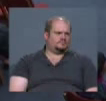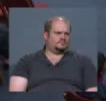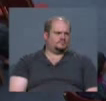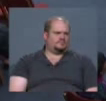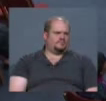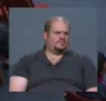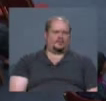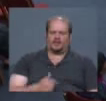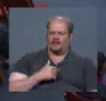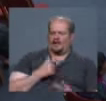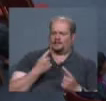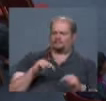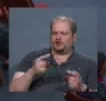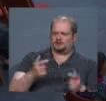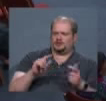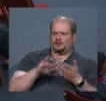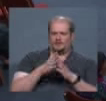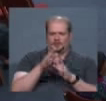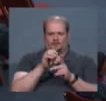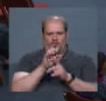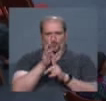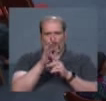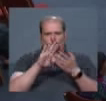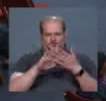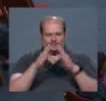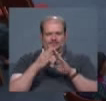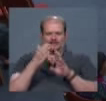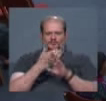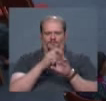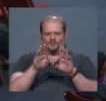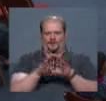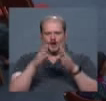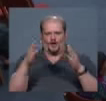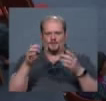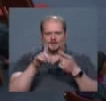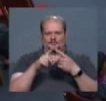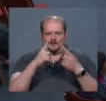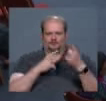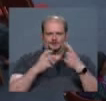I'm trying to let him get oriented to the city before I open him up to.